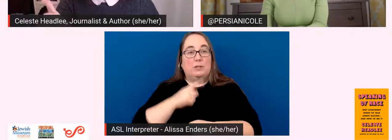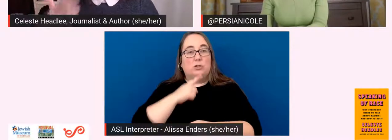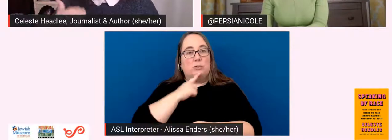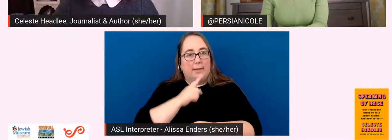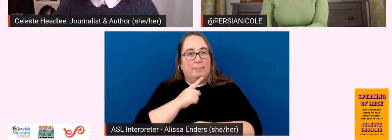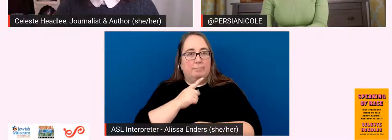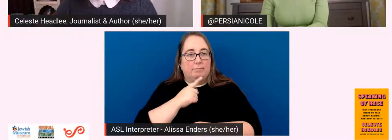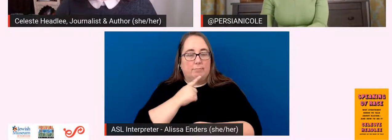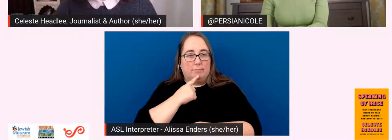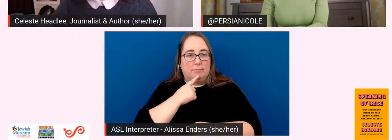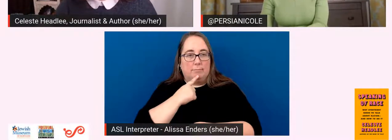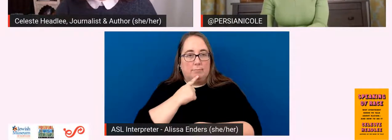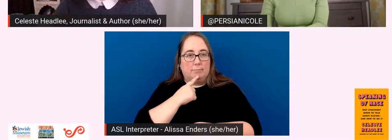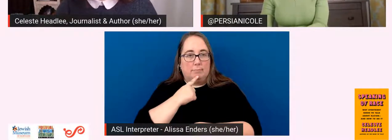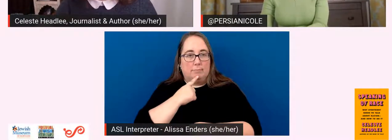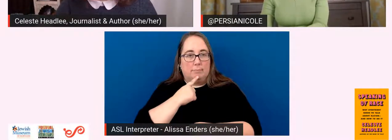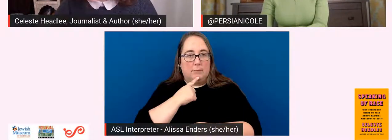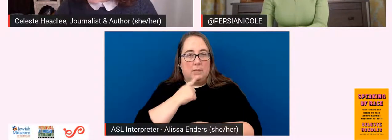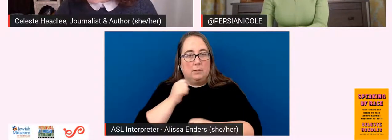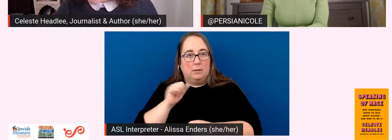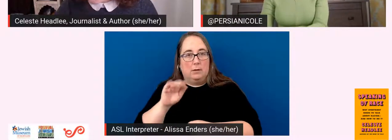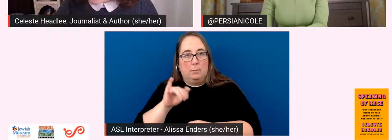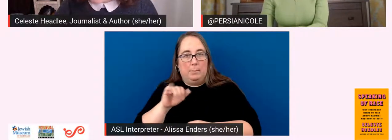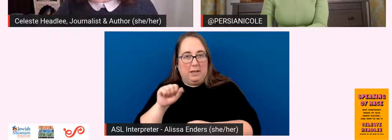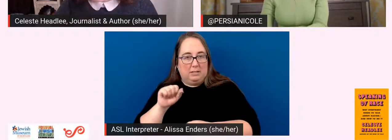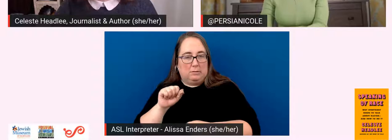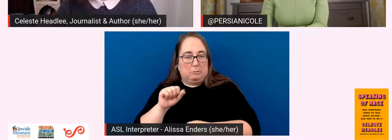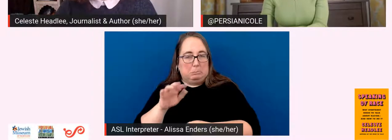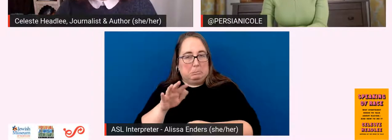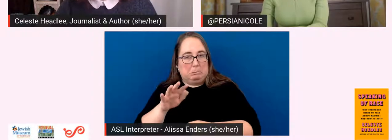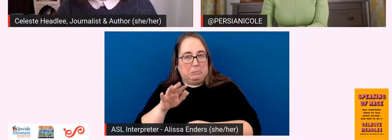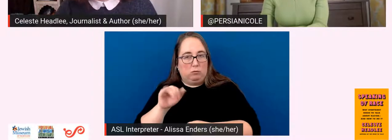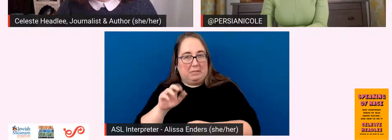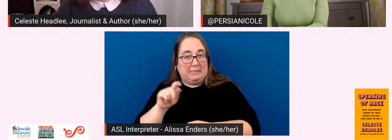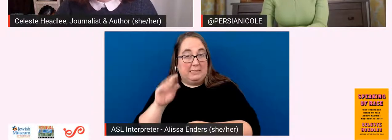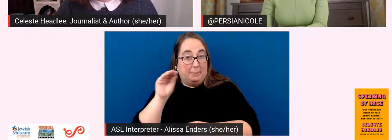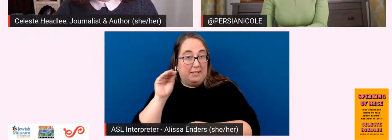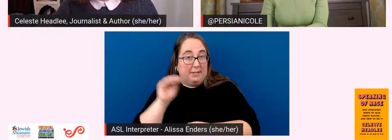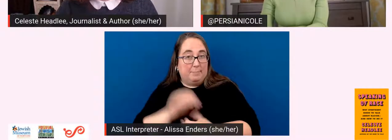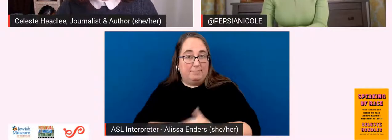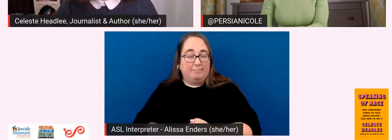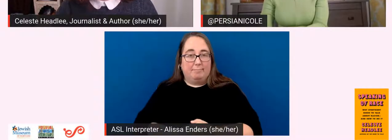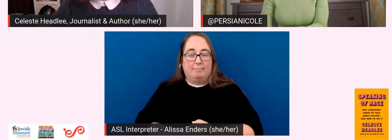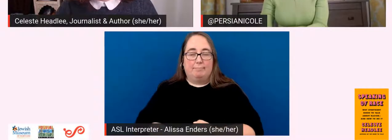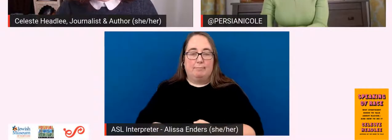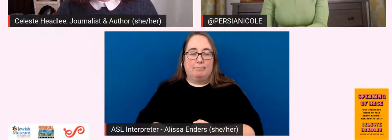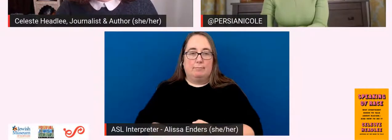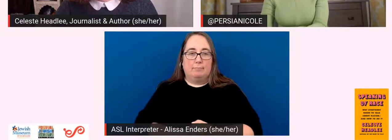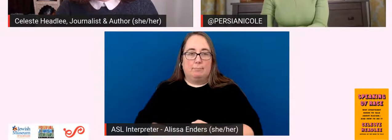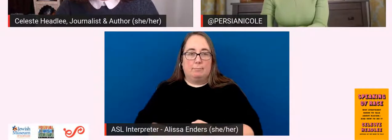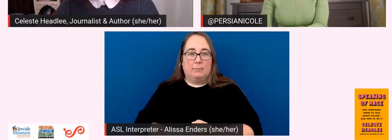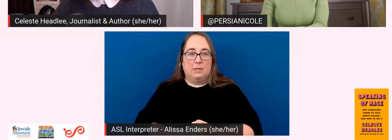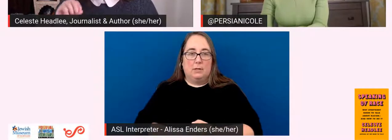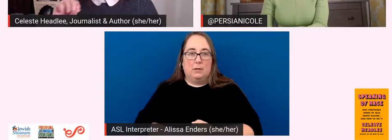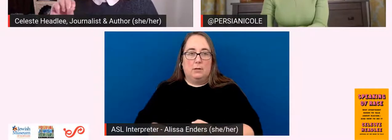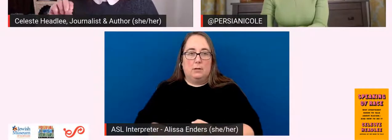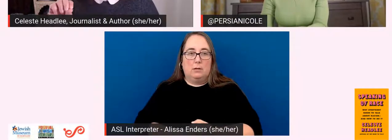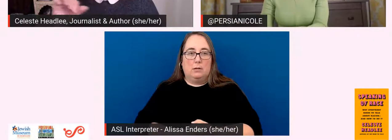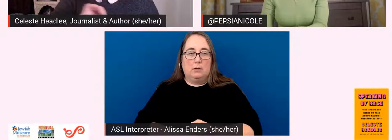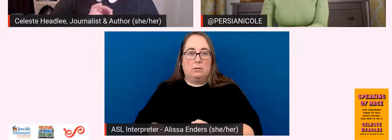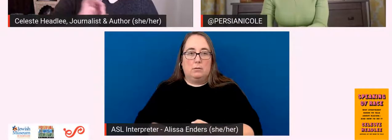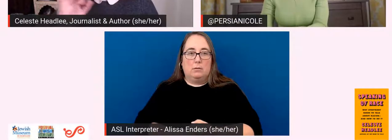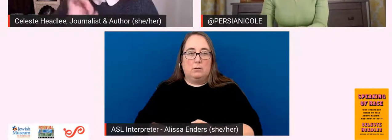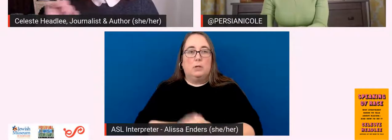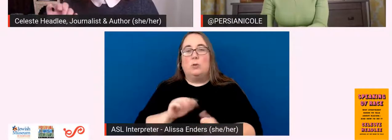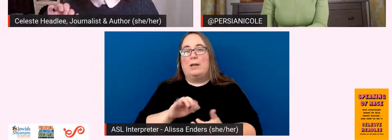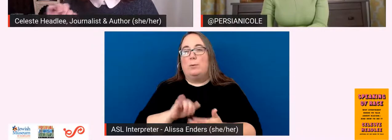know, that's a pretty biased and, you know, casually racist opinion, you know. Let's move on. Yeah. You can do that.